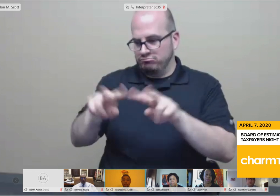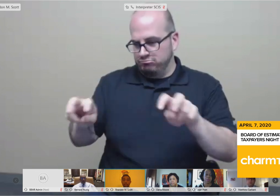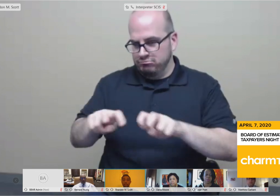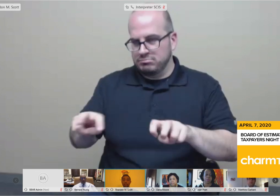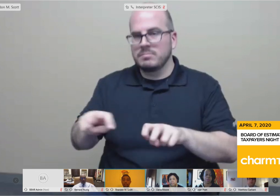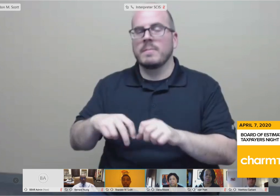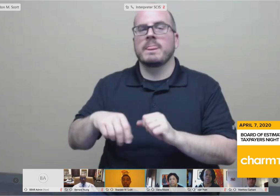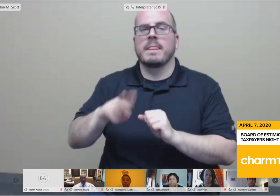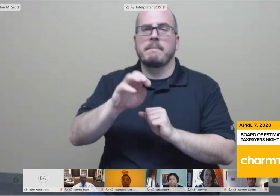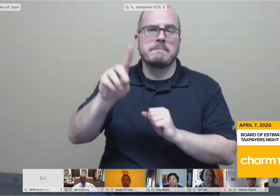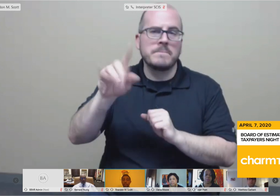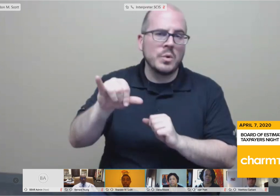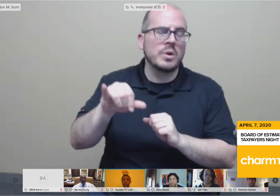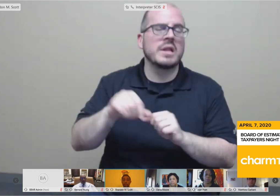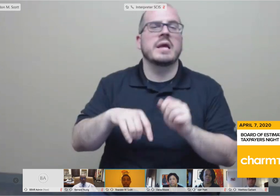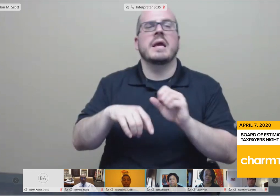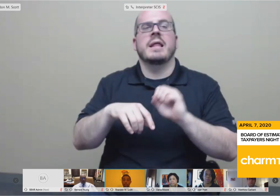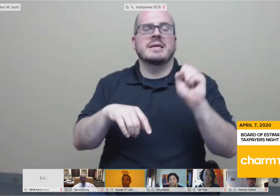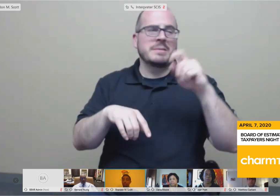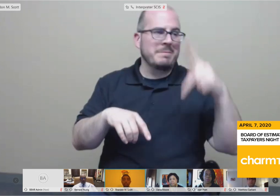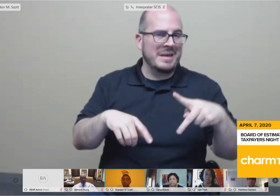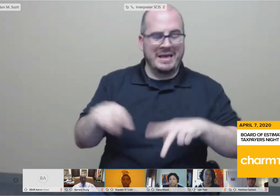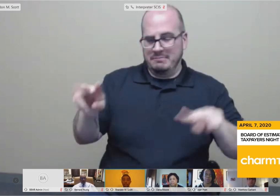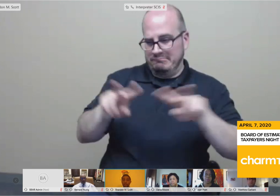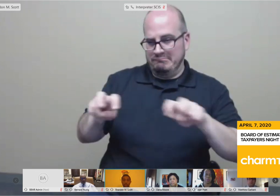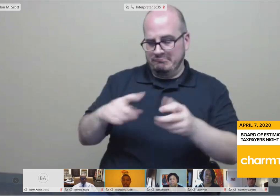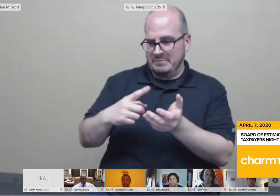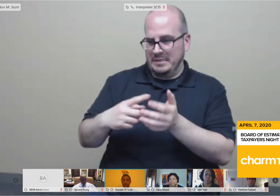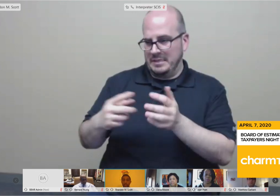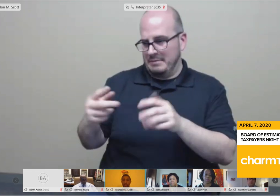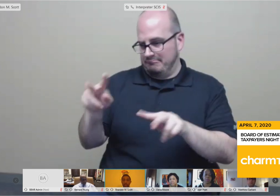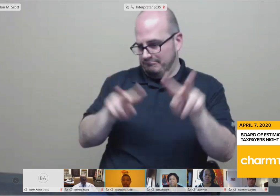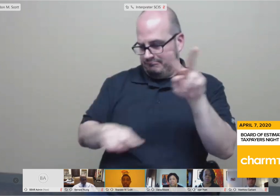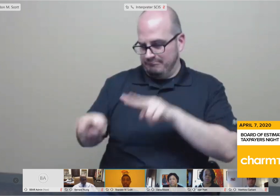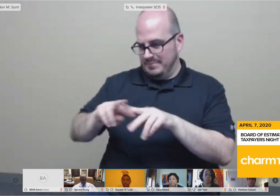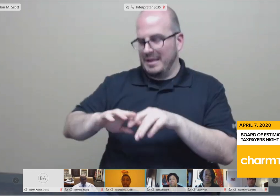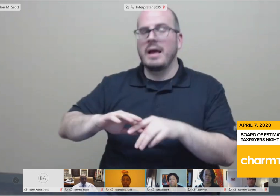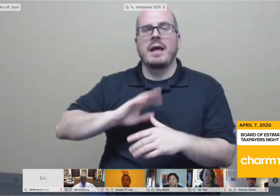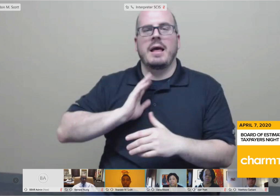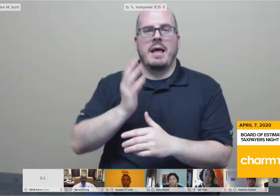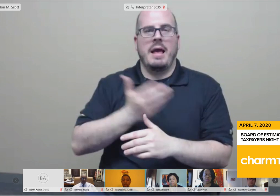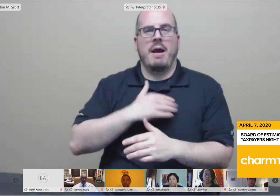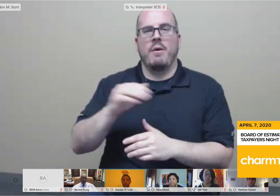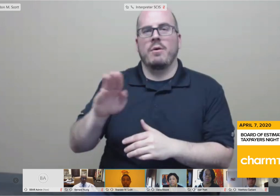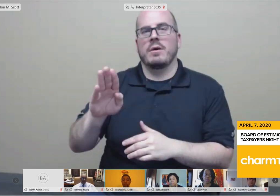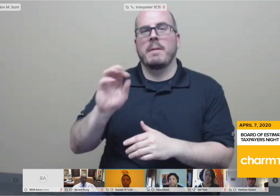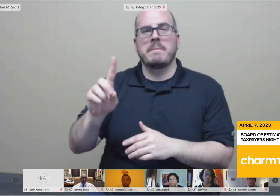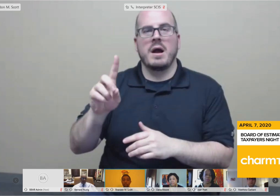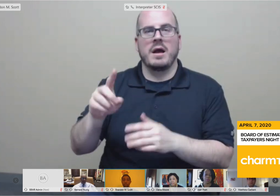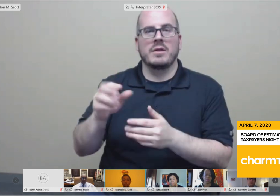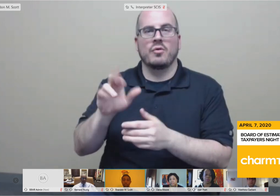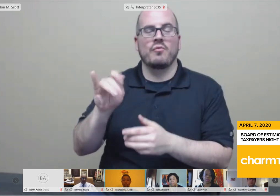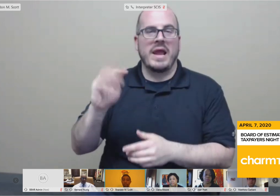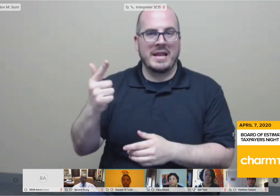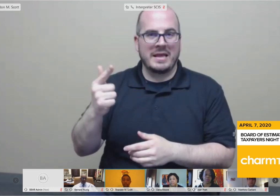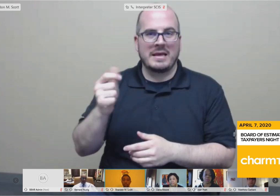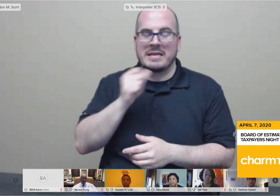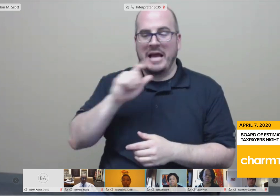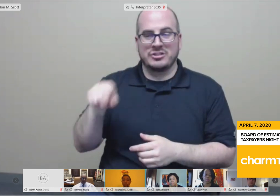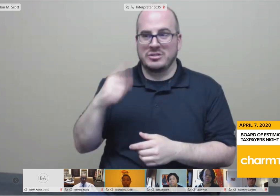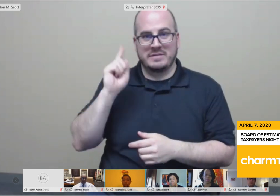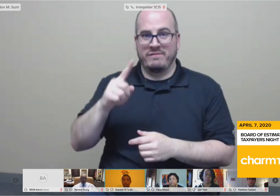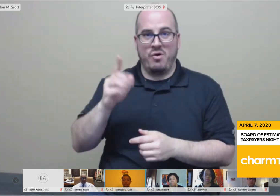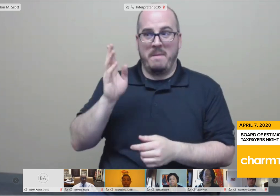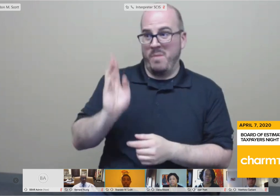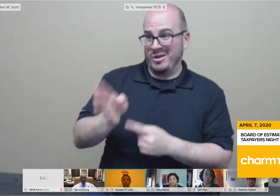we have handled ourselves will understand that if there ever was a rainy day, this is that moment, not just for Baltimore, but for the